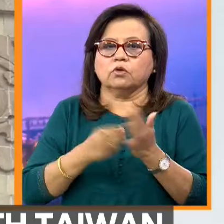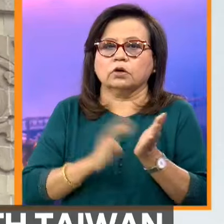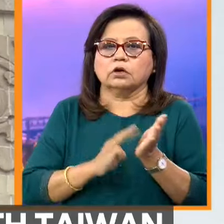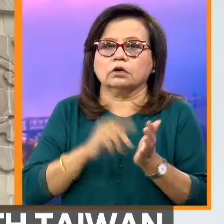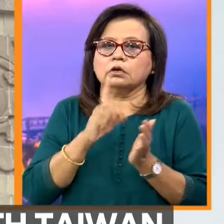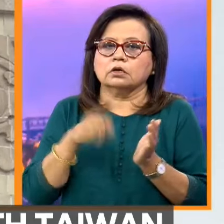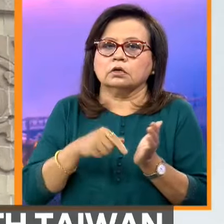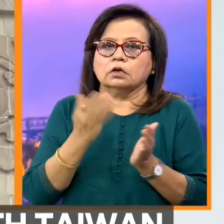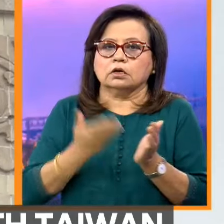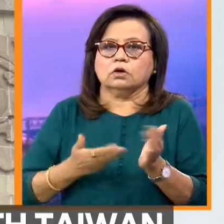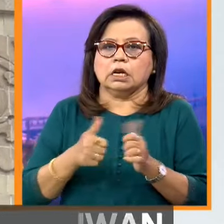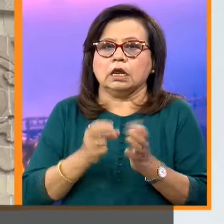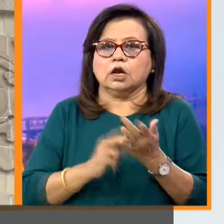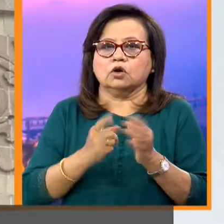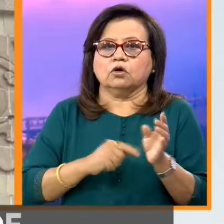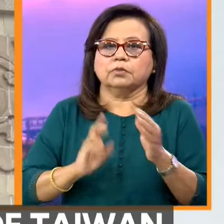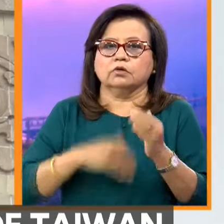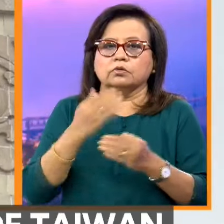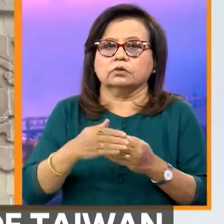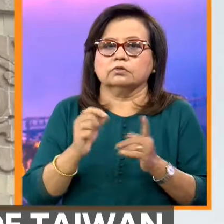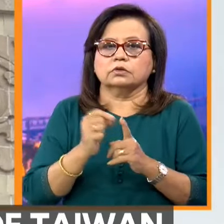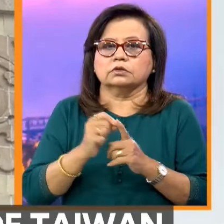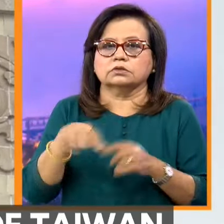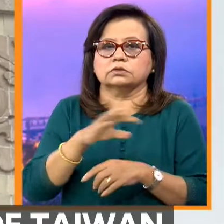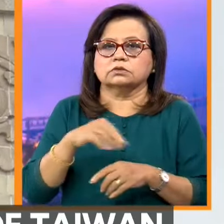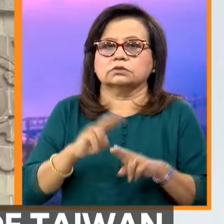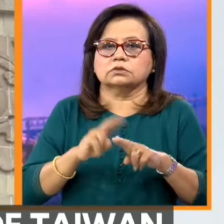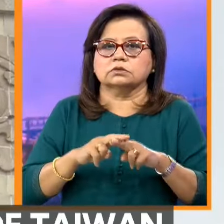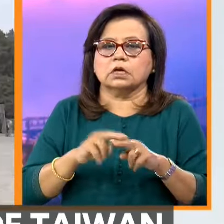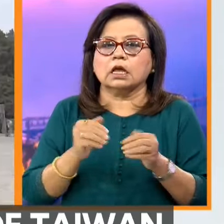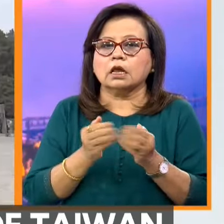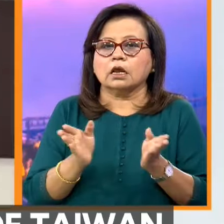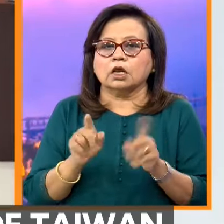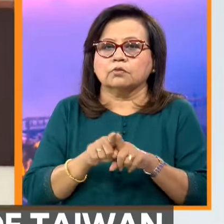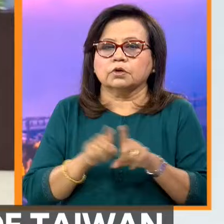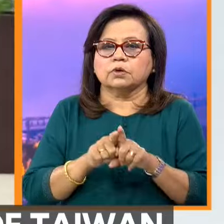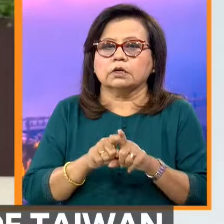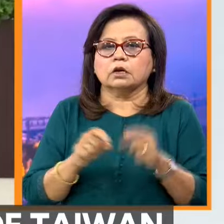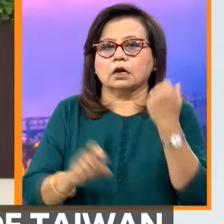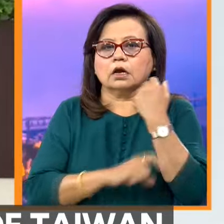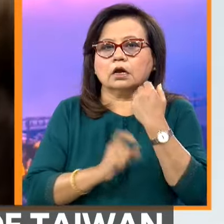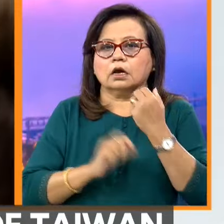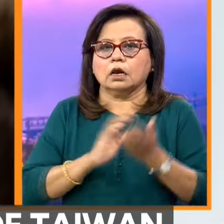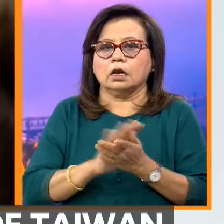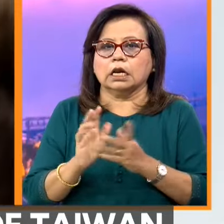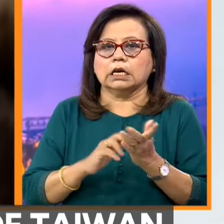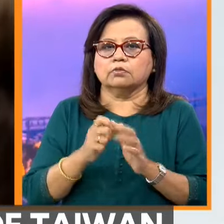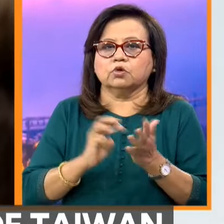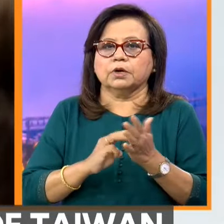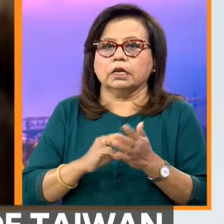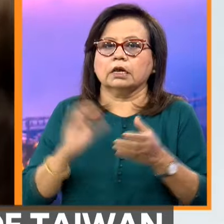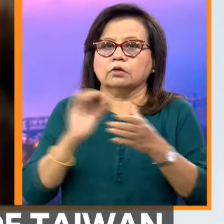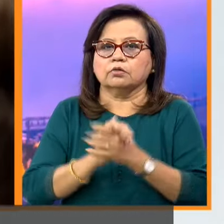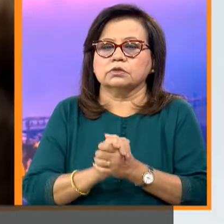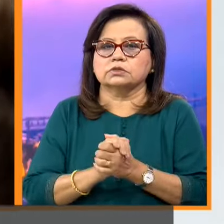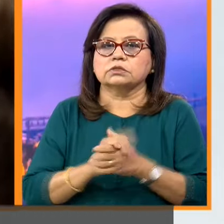and rejects its claims to autonomy further. Now, the Pacific Islands Forum is split between countries that have diplomatic ties